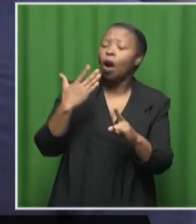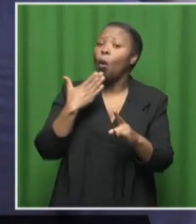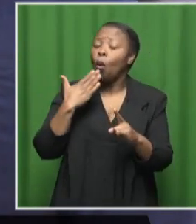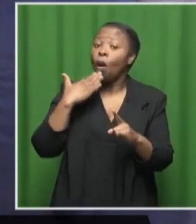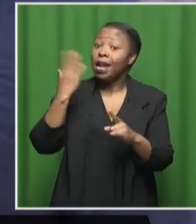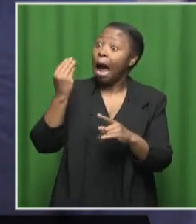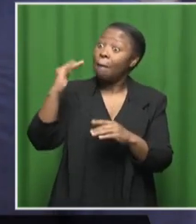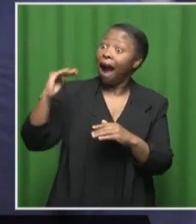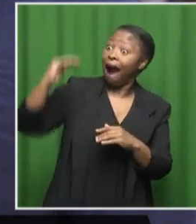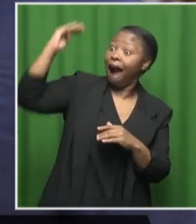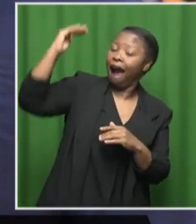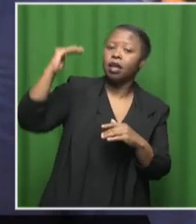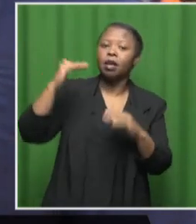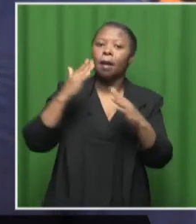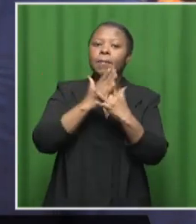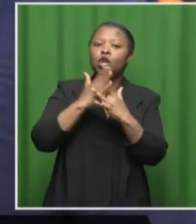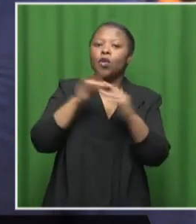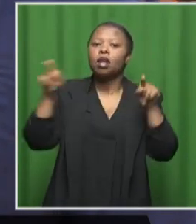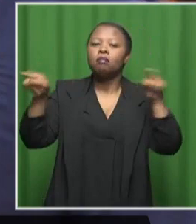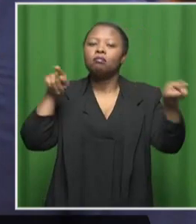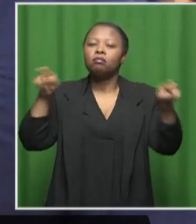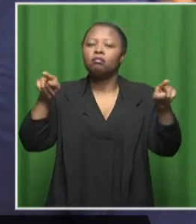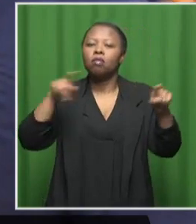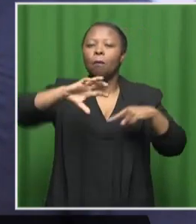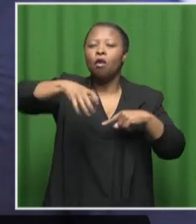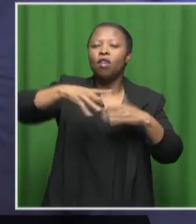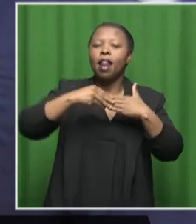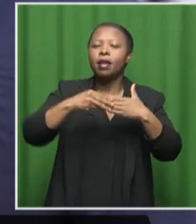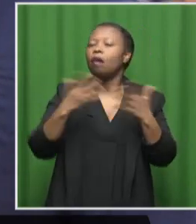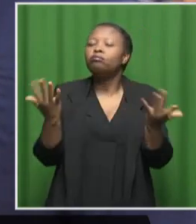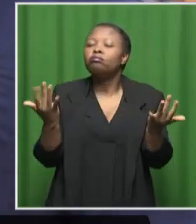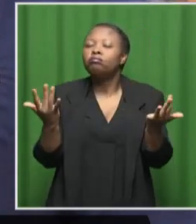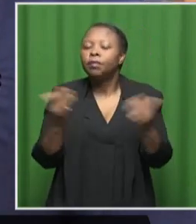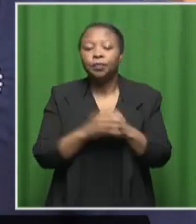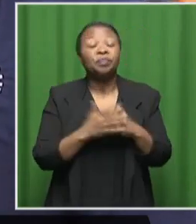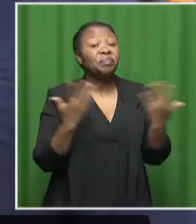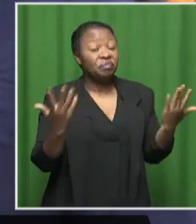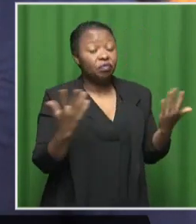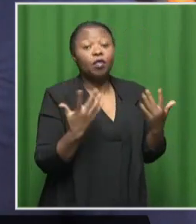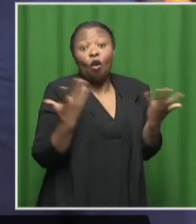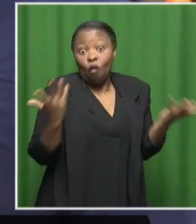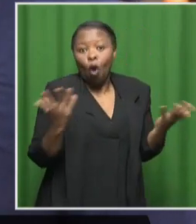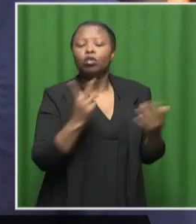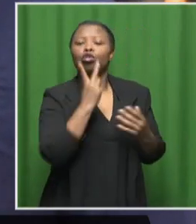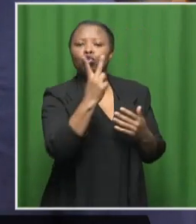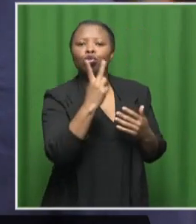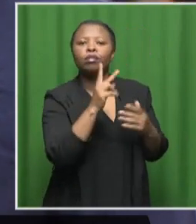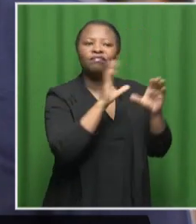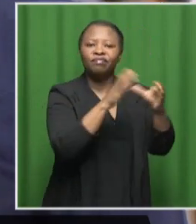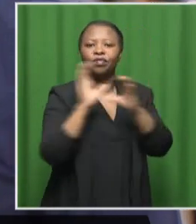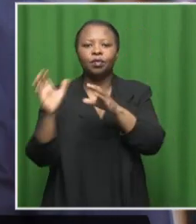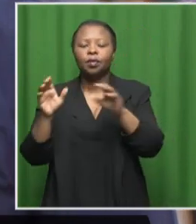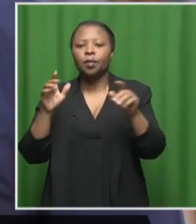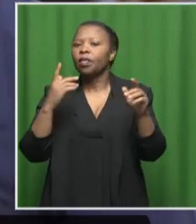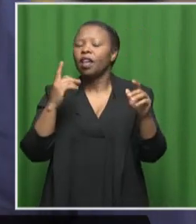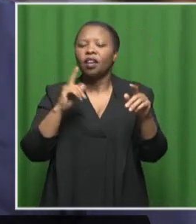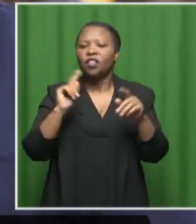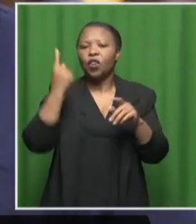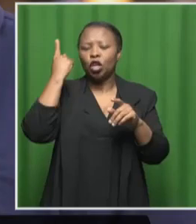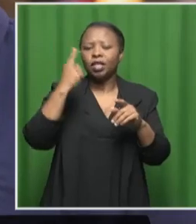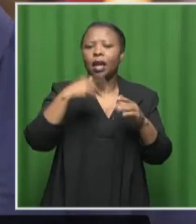the highest numbers between the two candidates for provincial leader? Yeah, no, of course, when there's two candidates only, it's a simple first past the